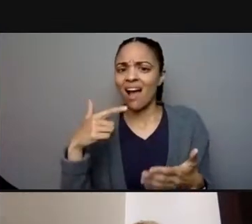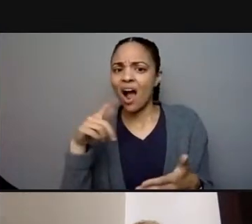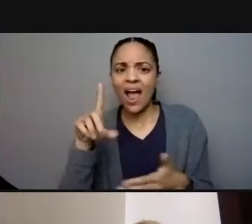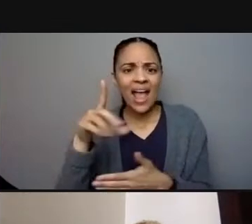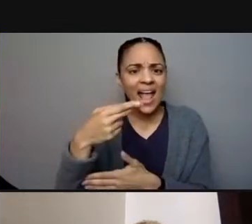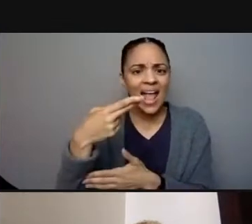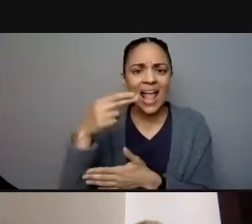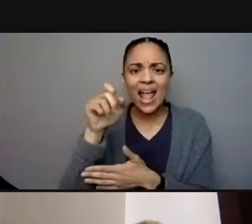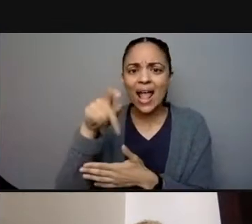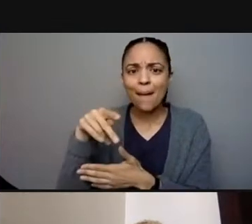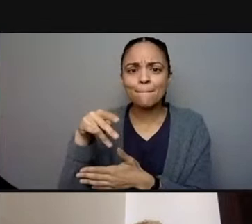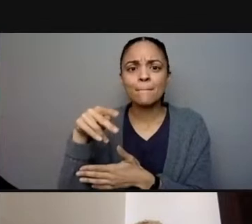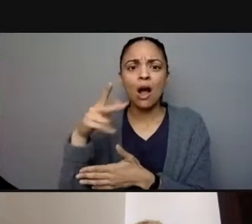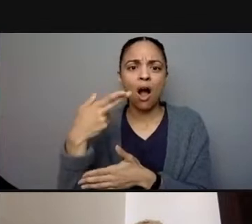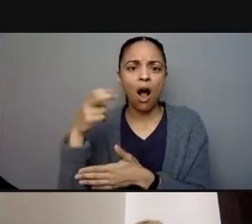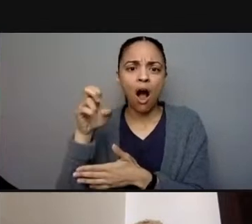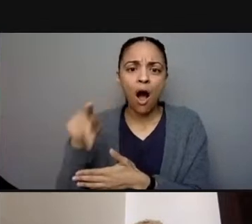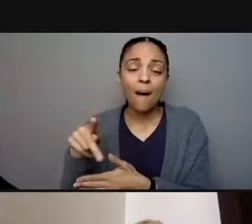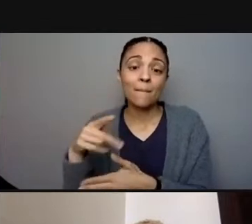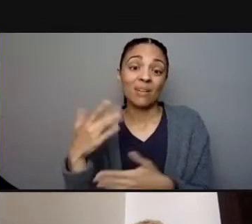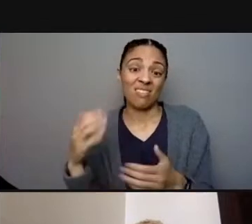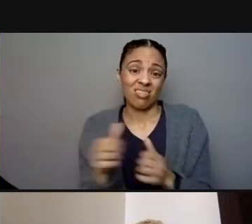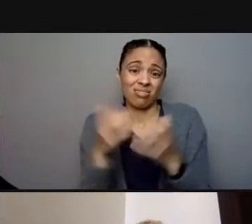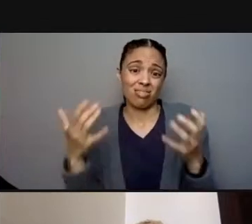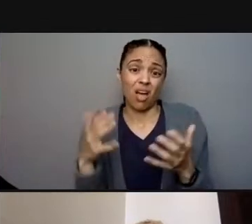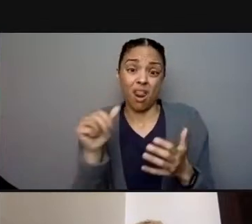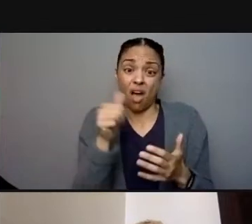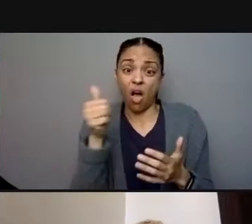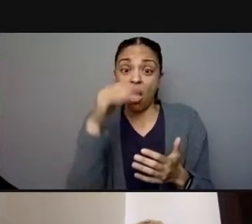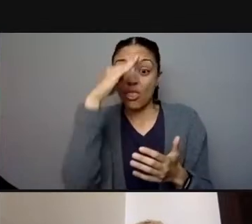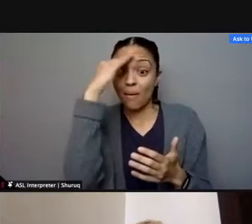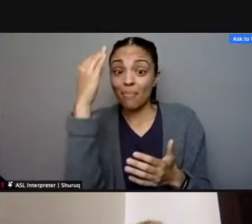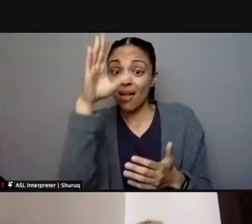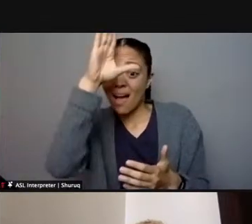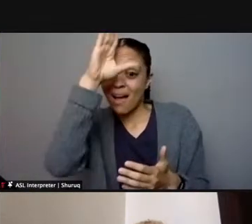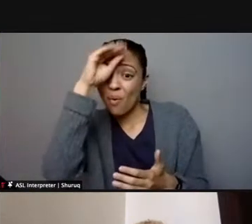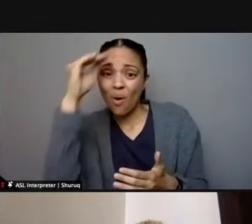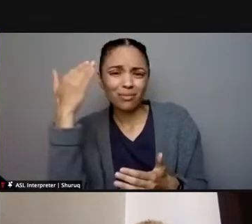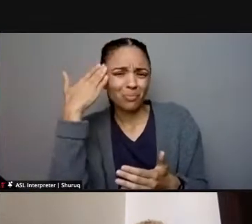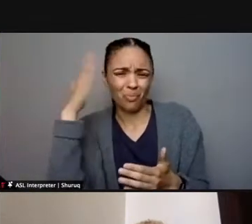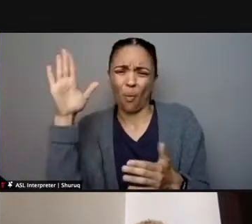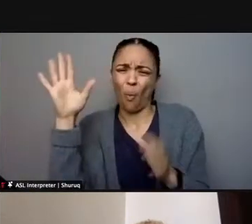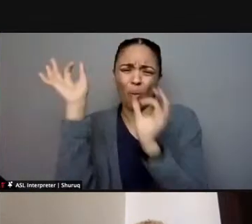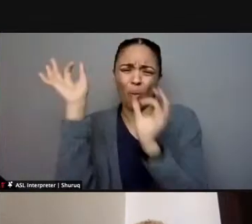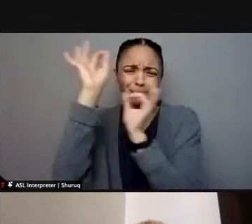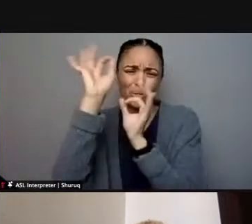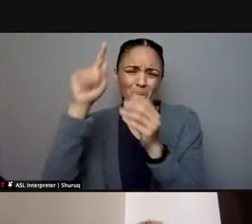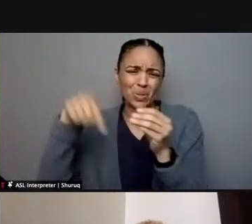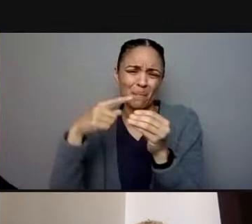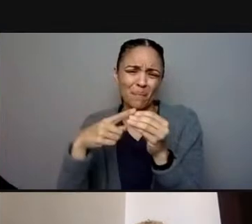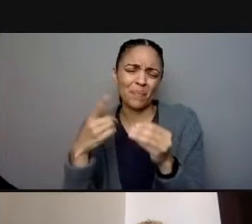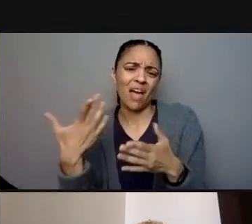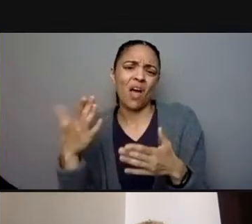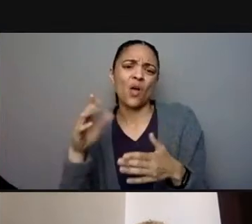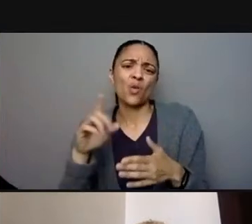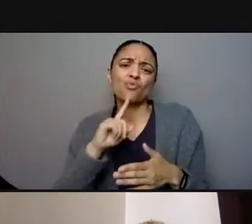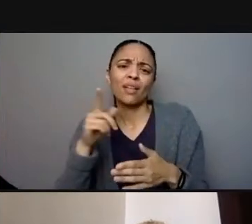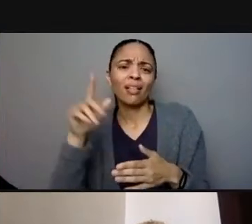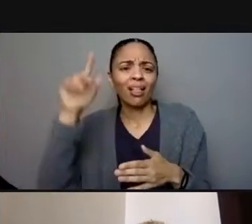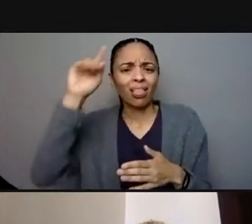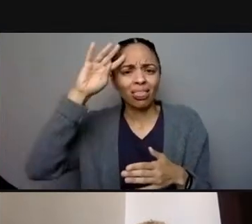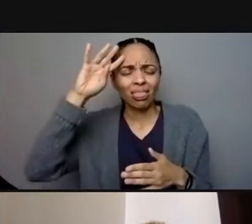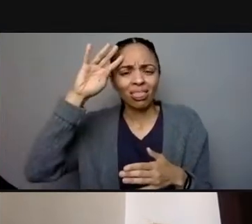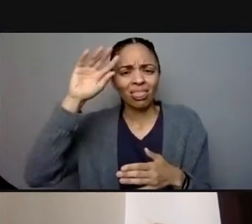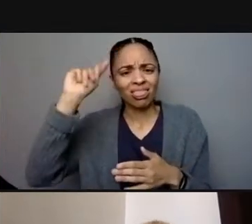lot of Black boys on Broadway in that time, still to this day don't know any of that. So that's really started to set me apart too.